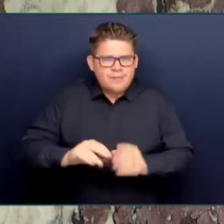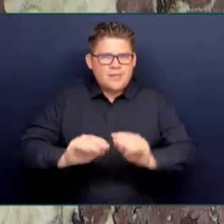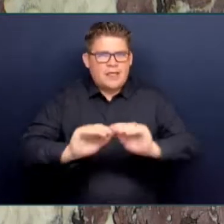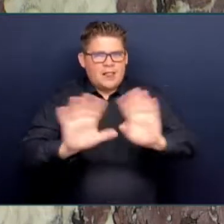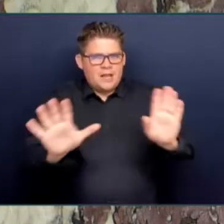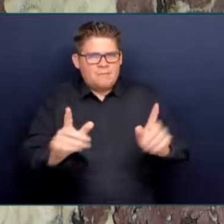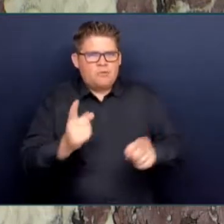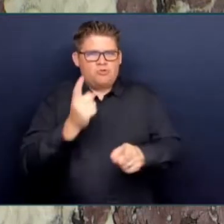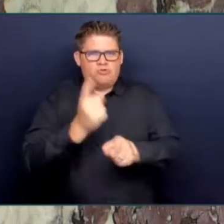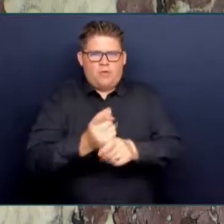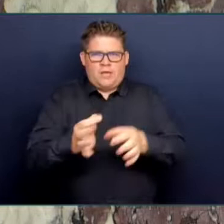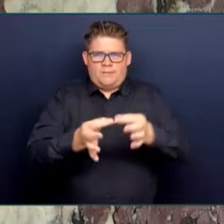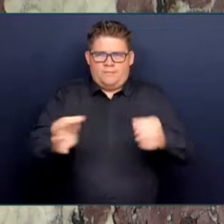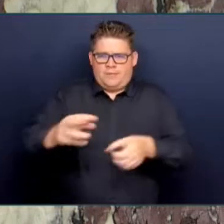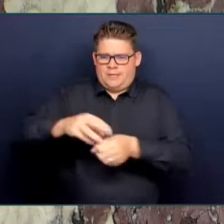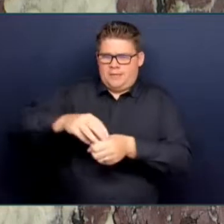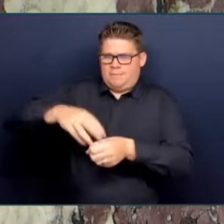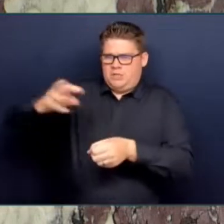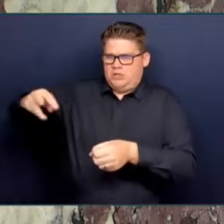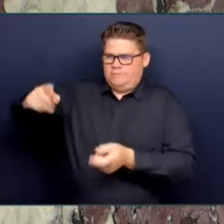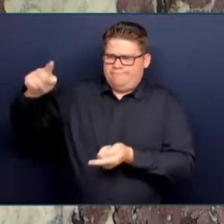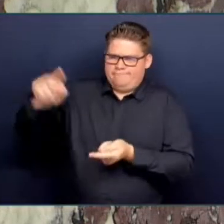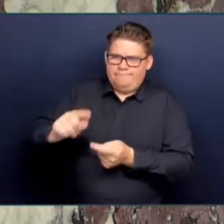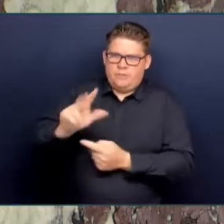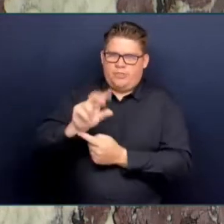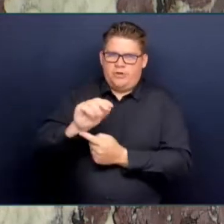voluntary policy or voluntary,